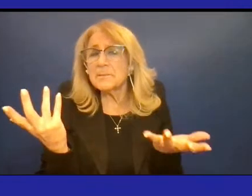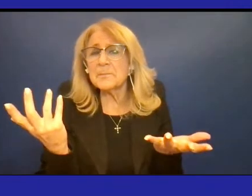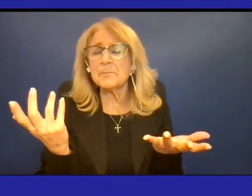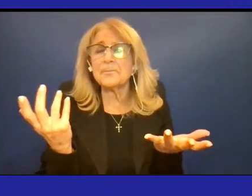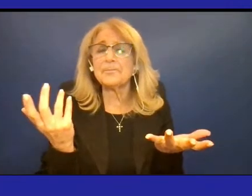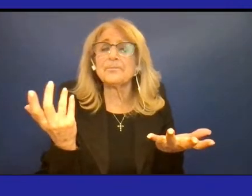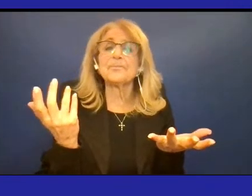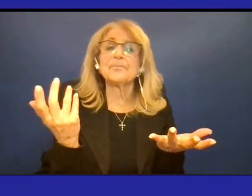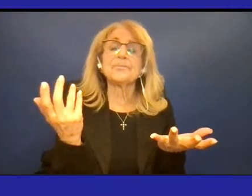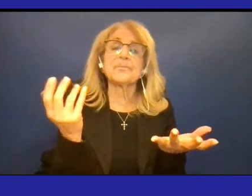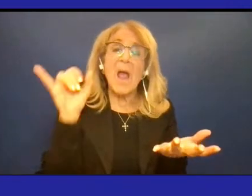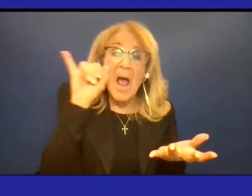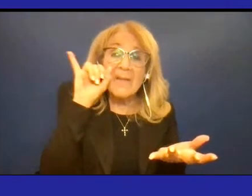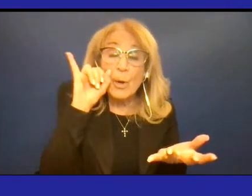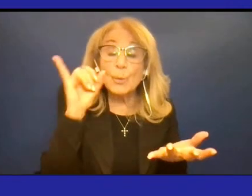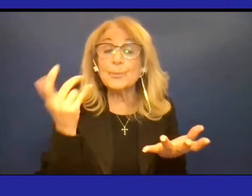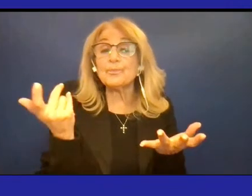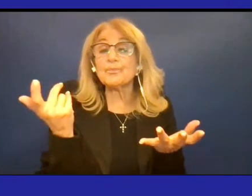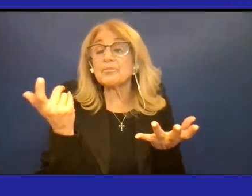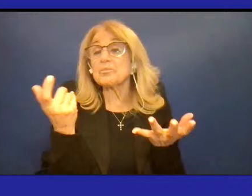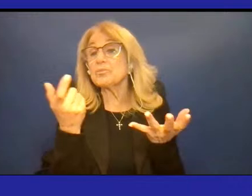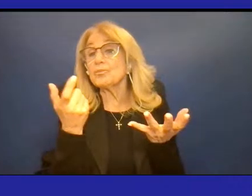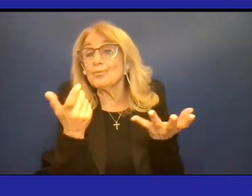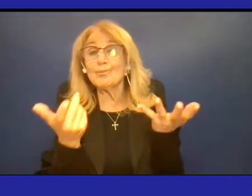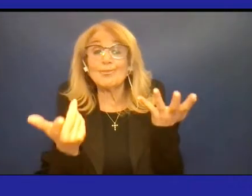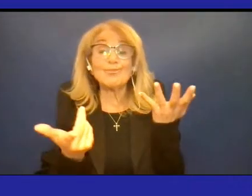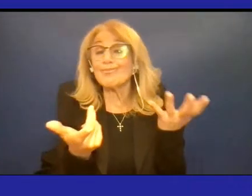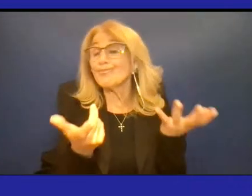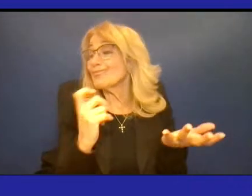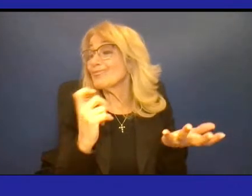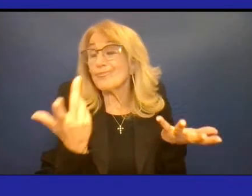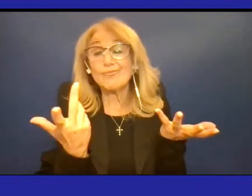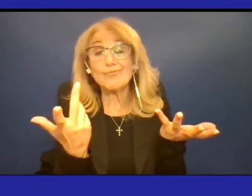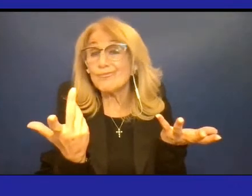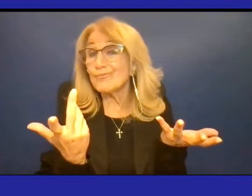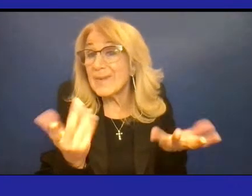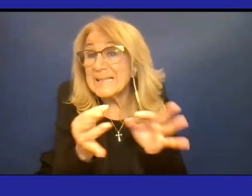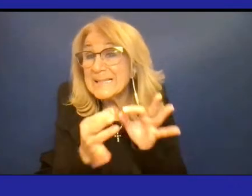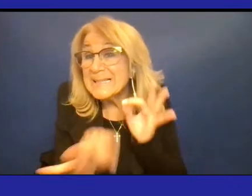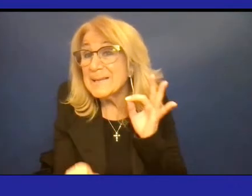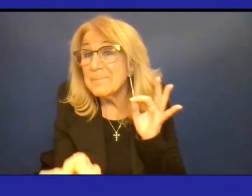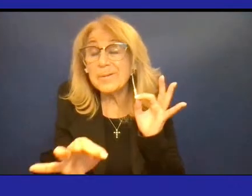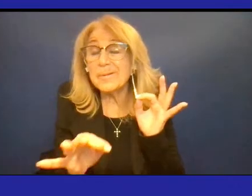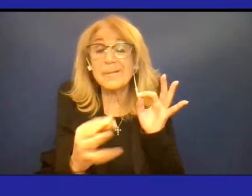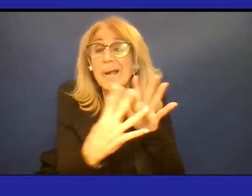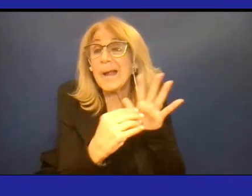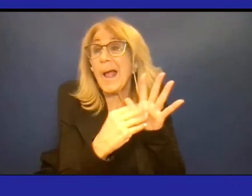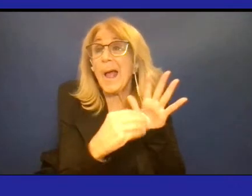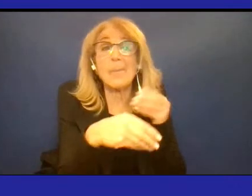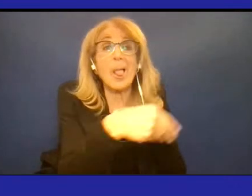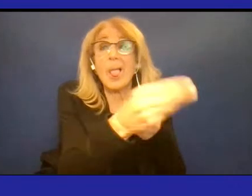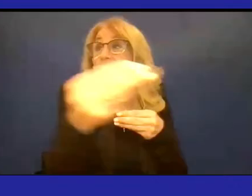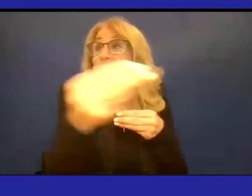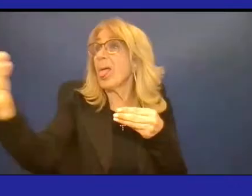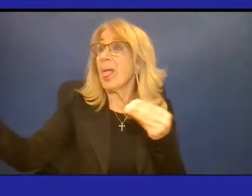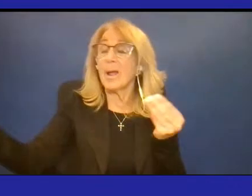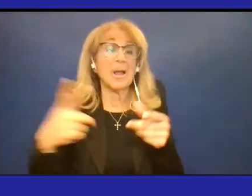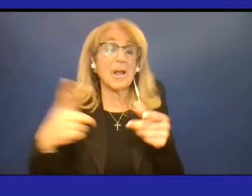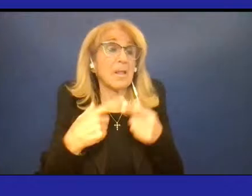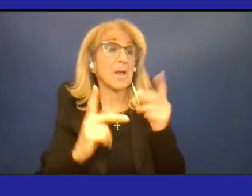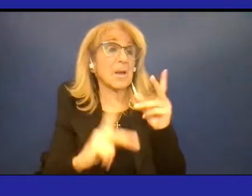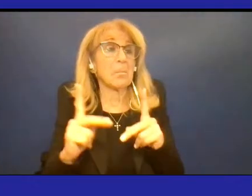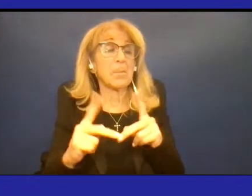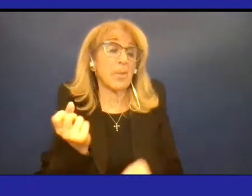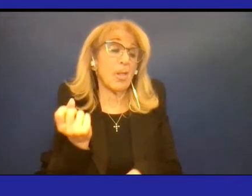iPhones, or just not making copies for everyone in the room that they immediately throw away when they get back to their